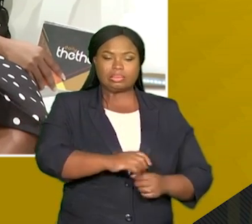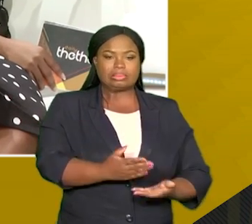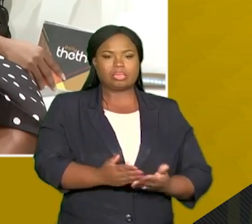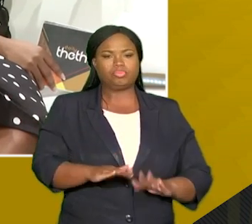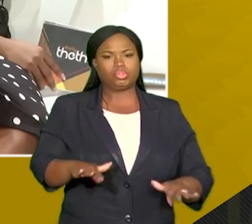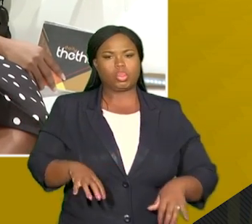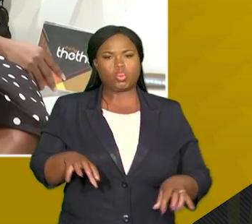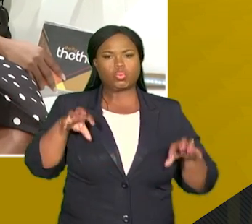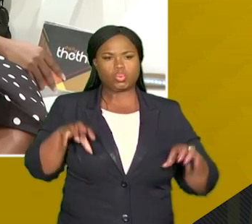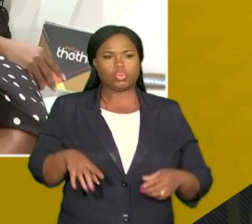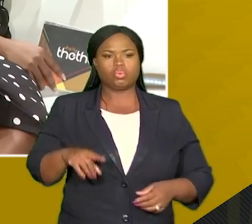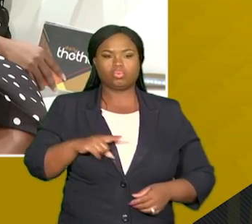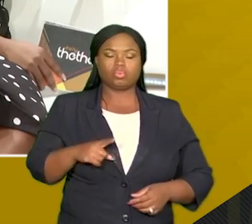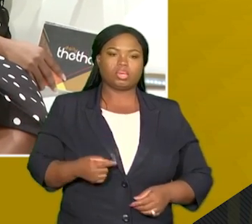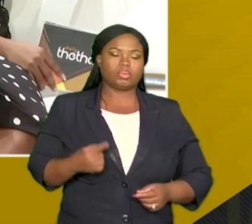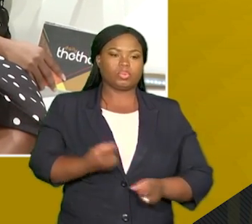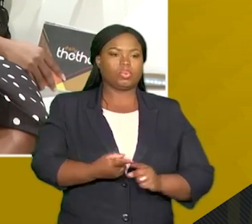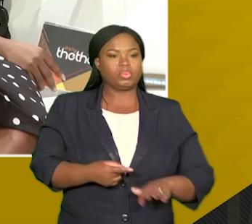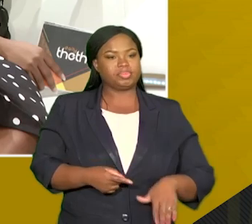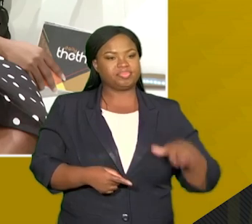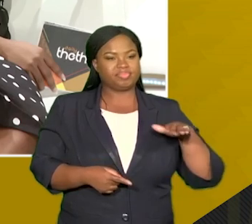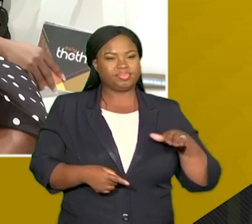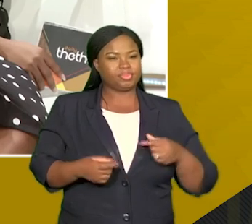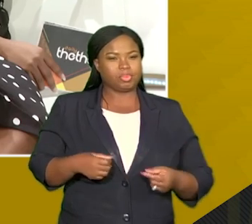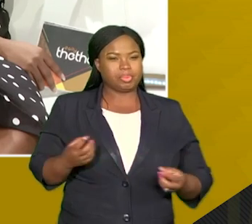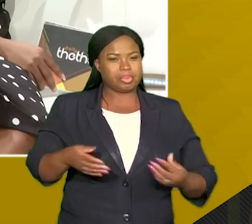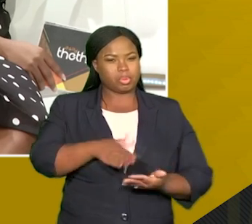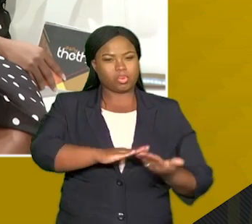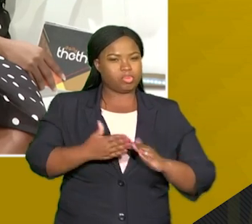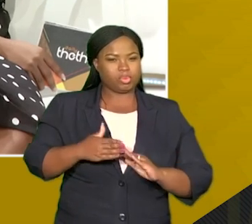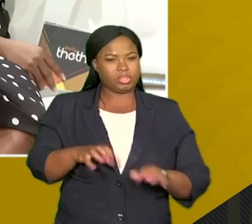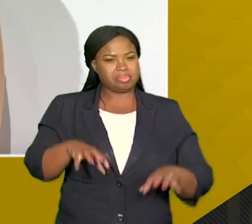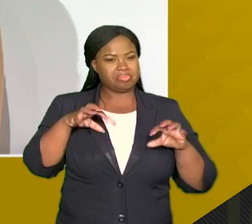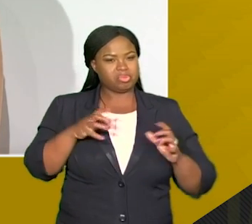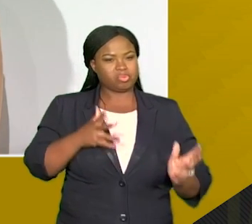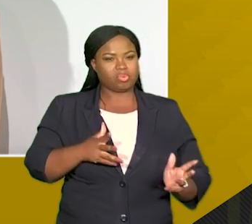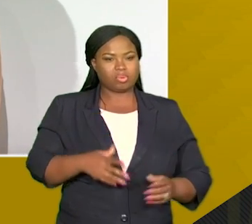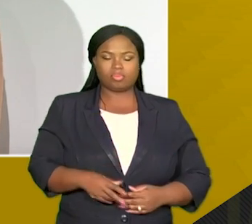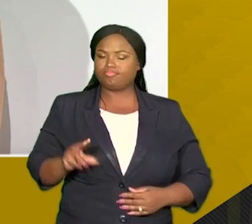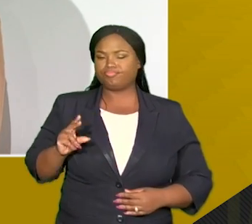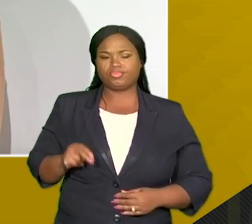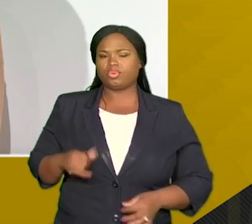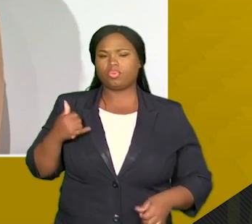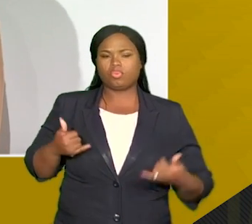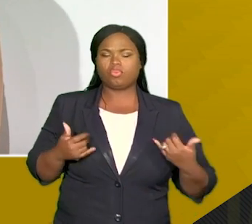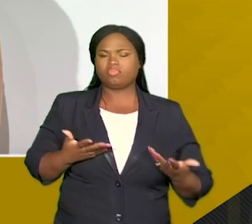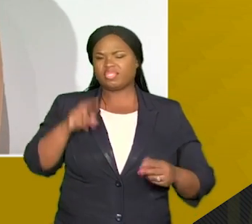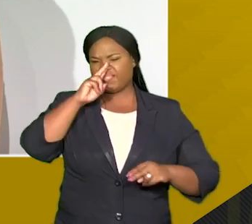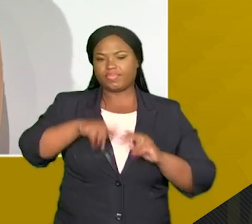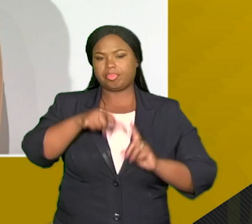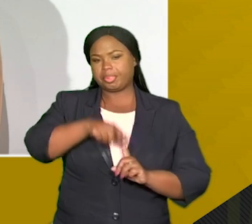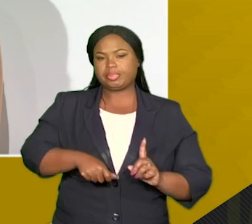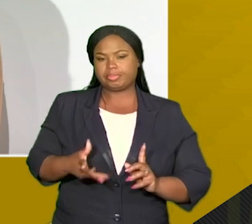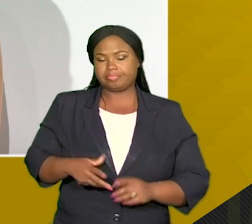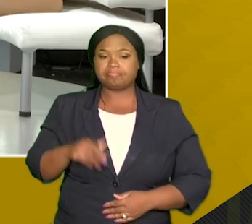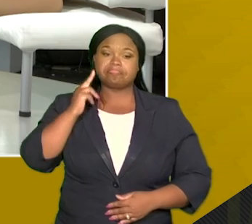Sabanji, he poisoned Kulesil Saba. Baba Kawang assumed to Sajo and Lapin Pagatin? No. He's a jolly person. Oh, yeah? Yeah.